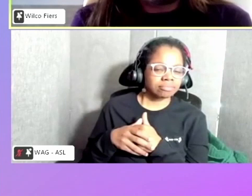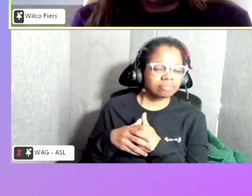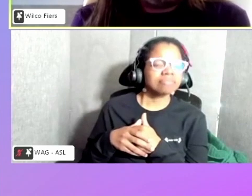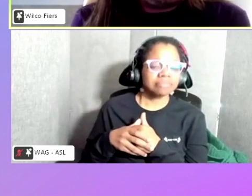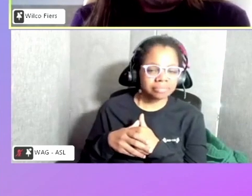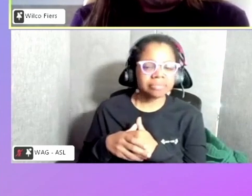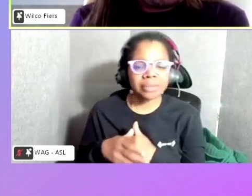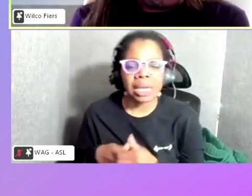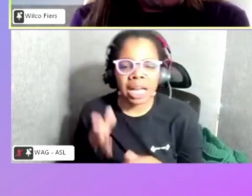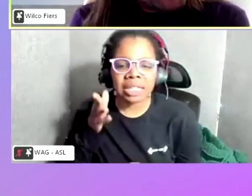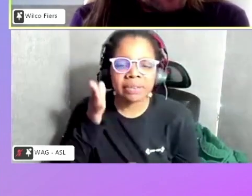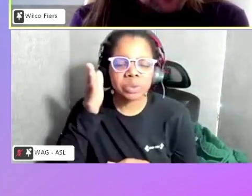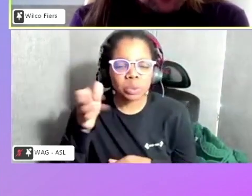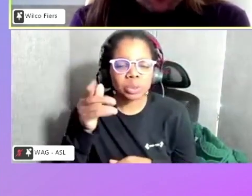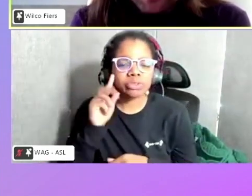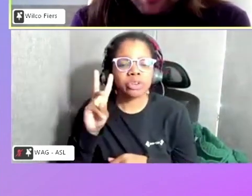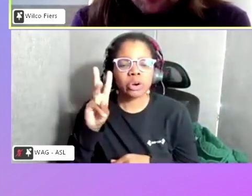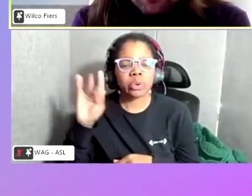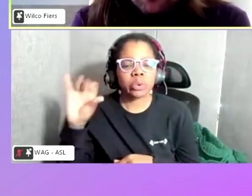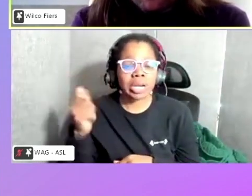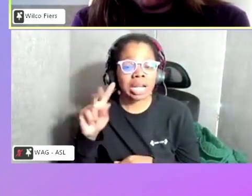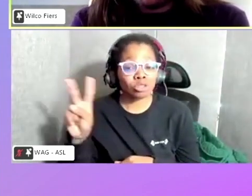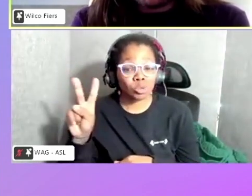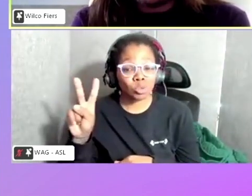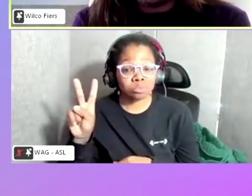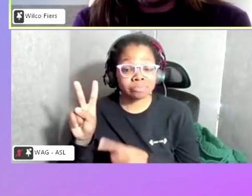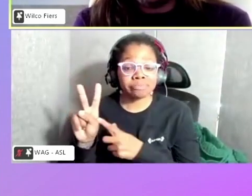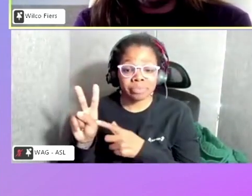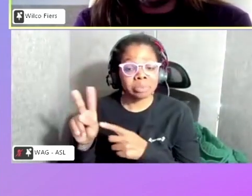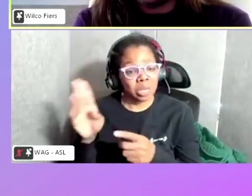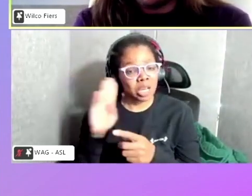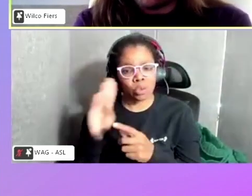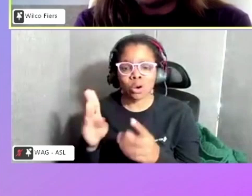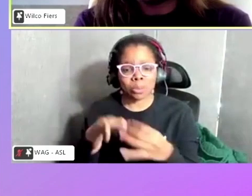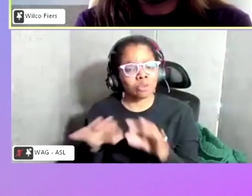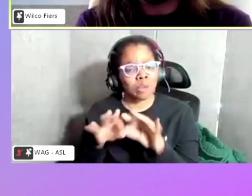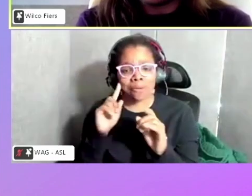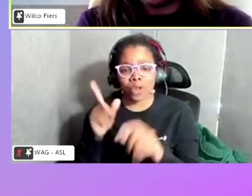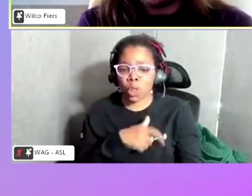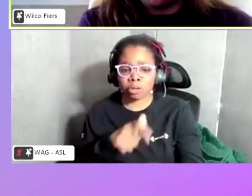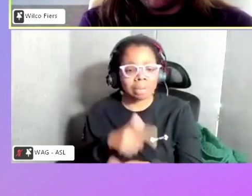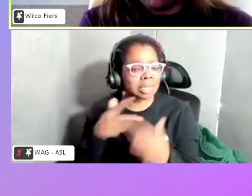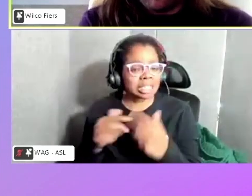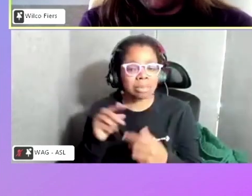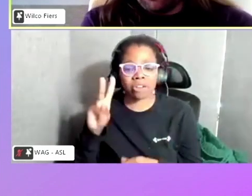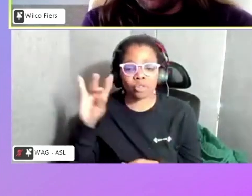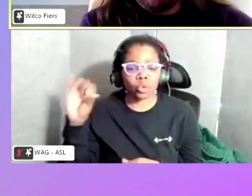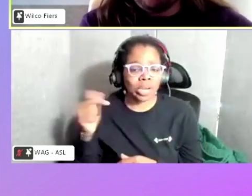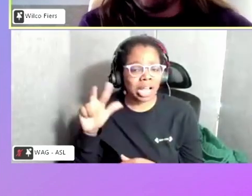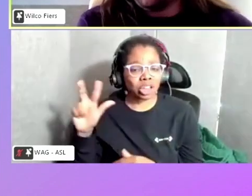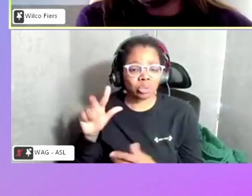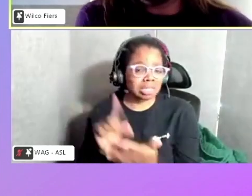So the future of WCAG 2 is going to be relevant for a good long time. Even if WCAG 3 gets published